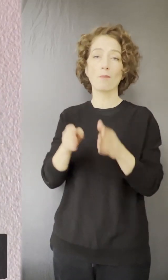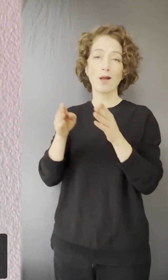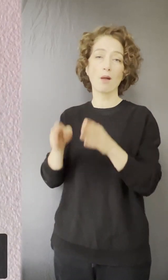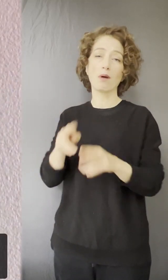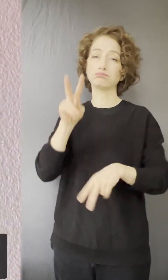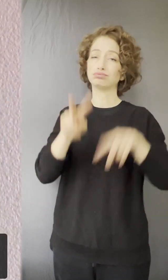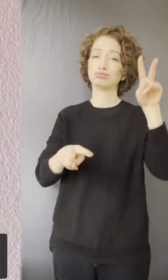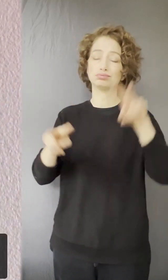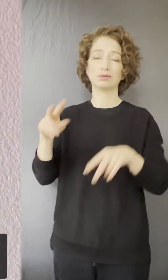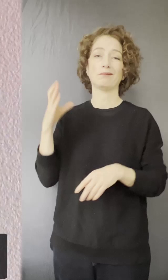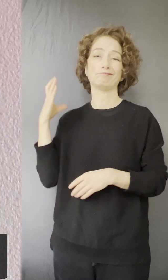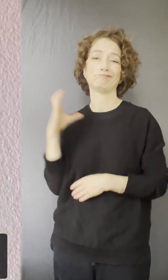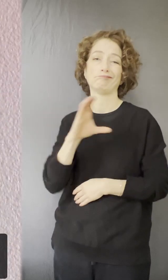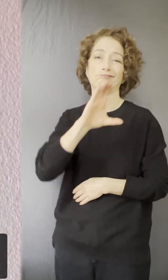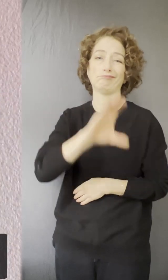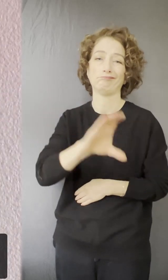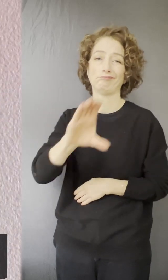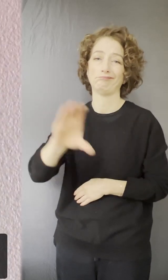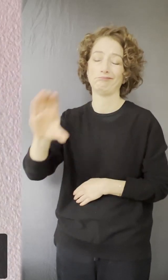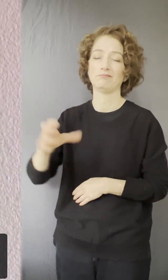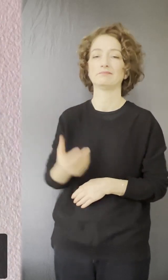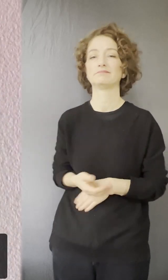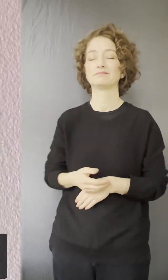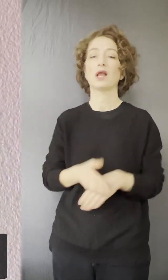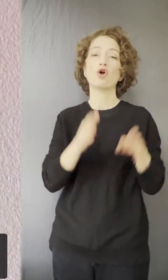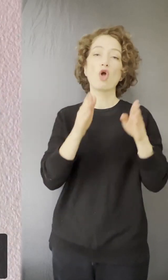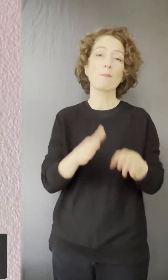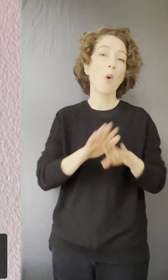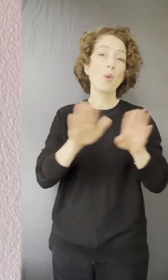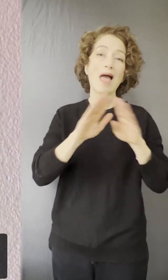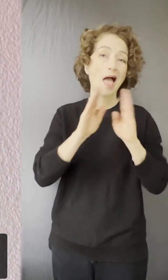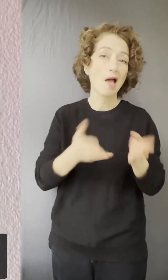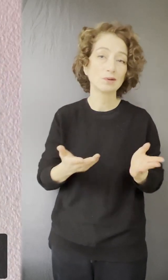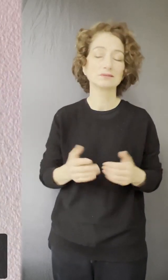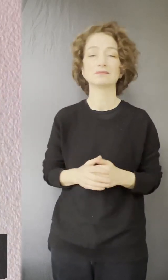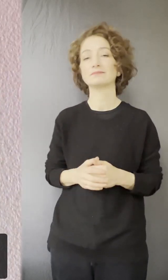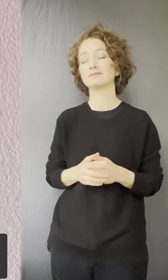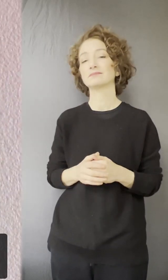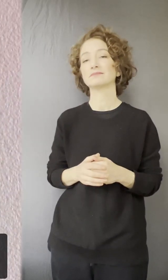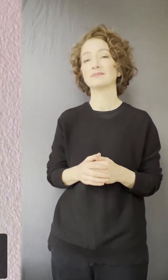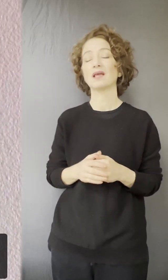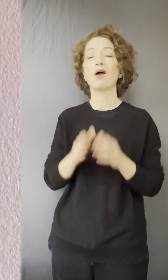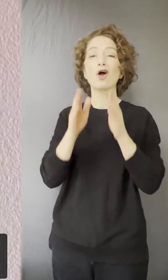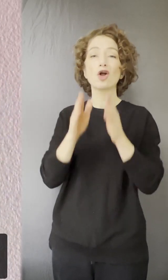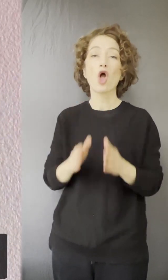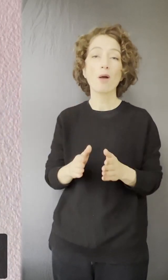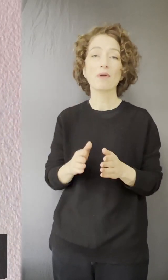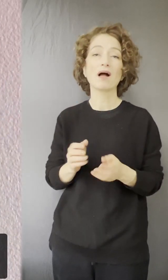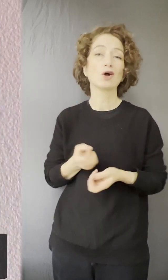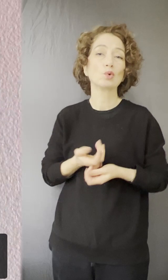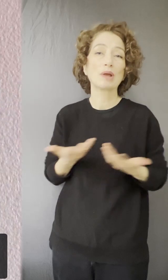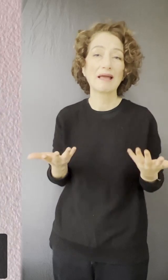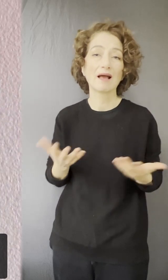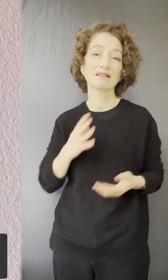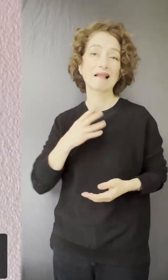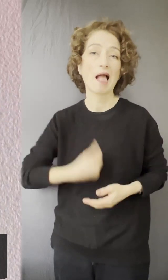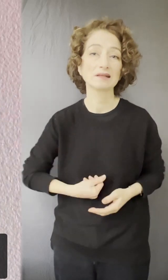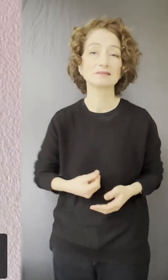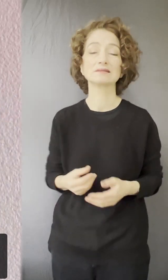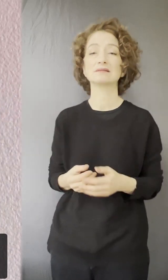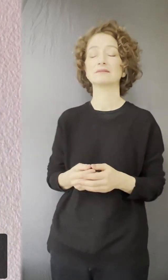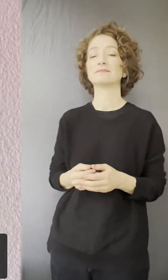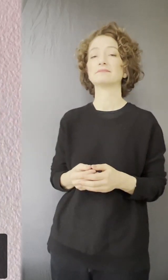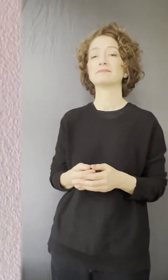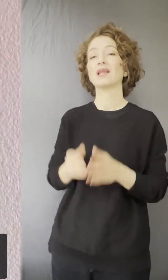We place liabilities on all sorts of bodies. Houseless bodies, queer or